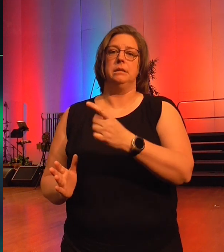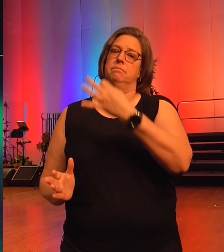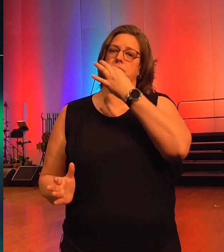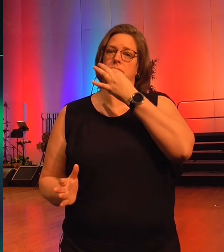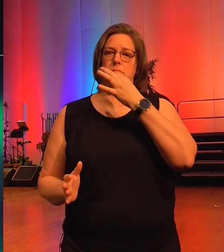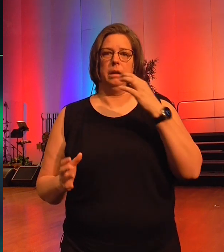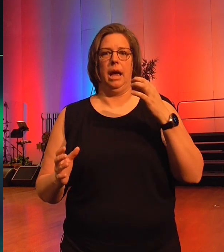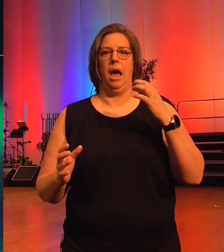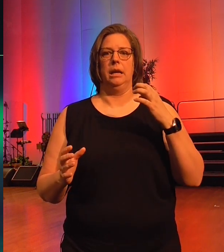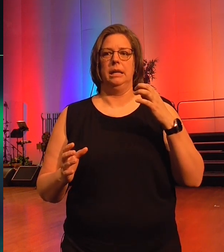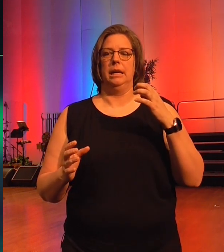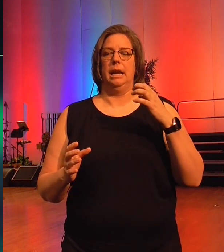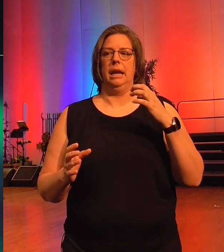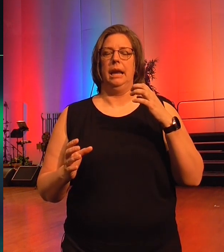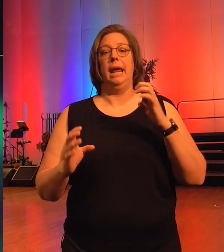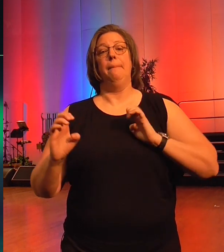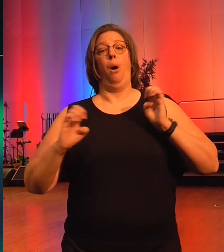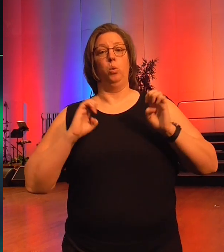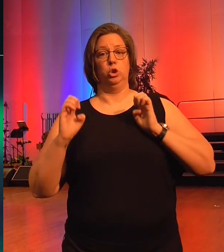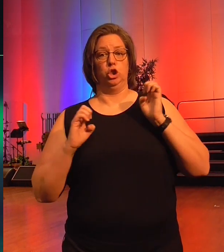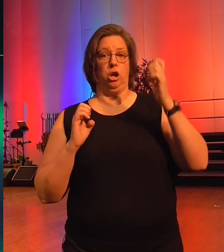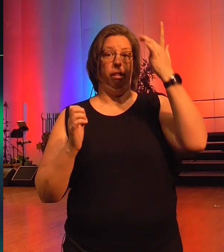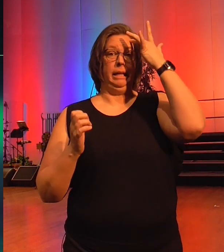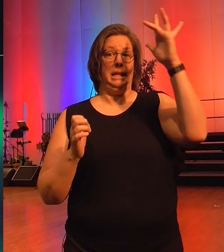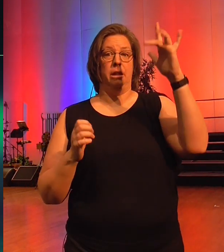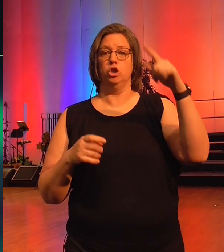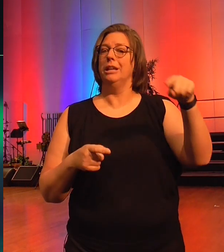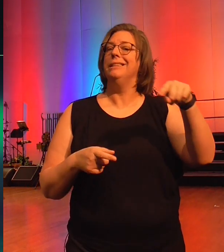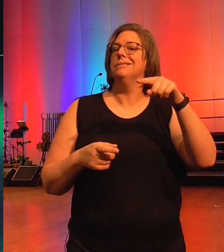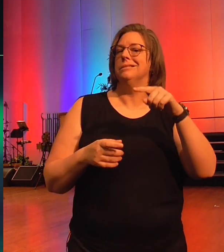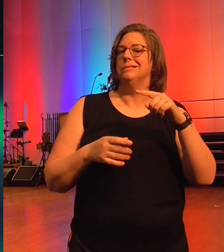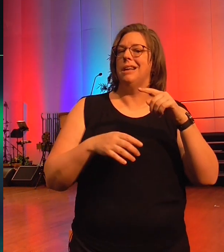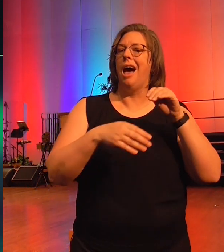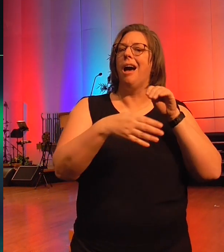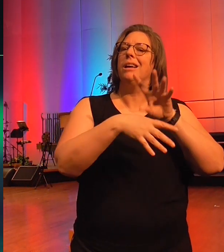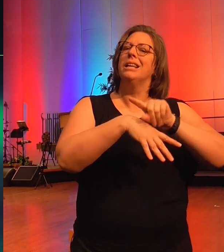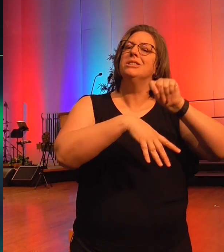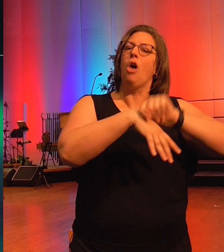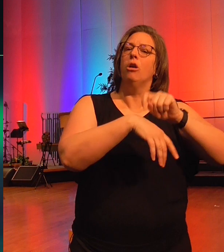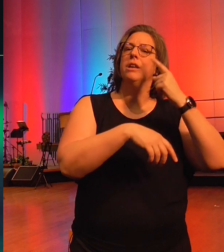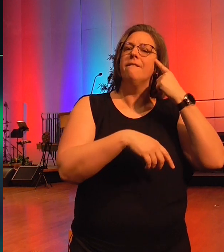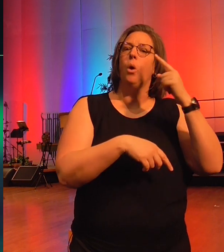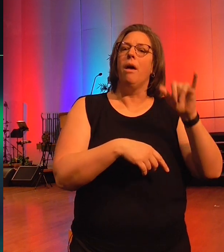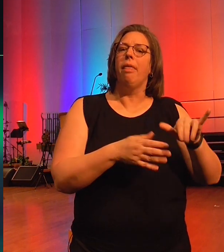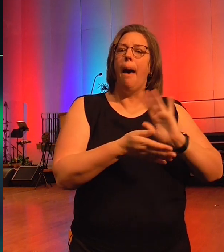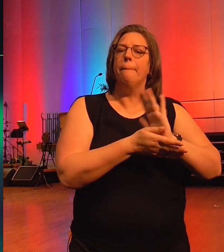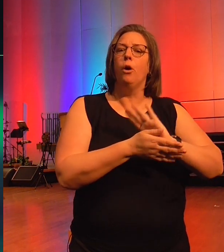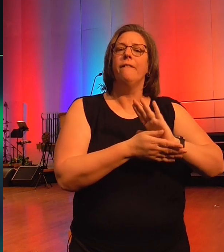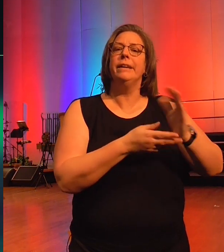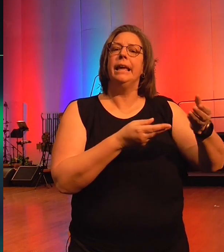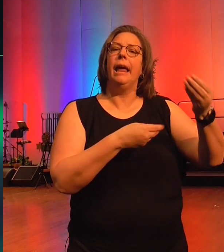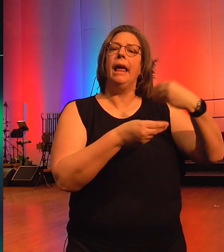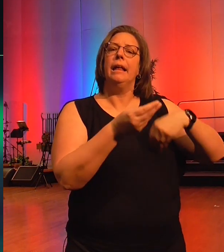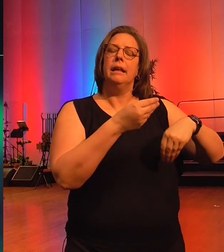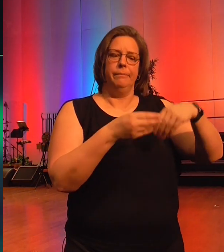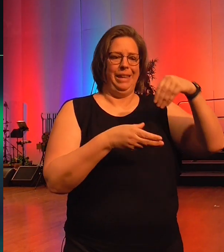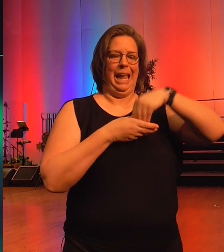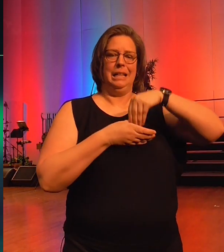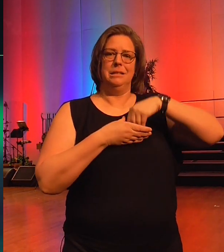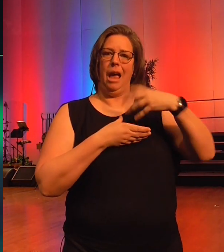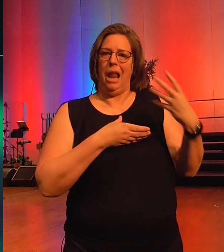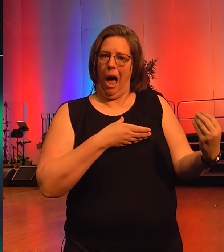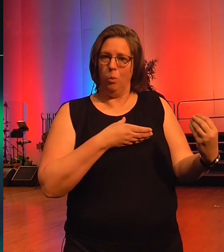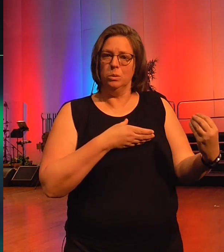was actually a lead consultant for the movie Inside Out about the emotions. So he'll be sharing stories of that and lots of other